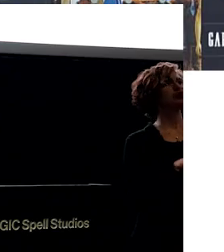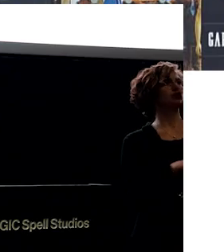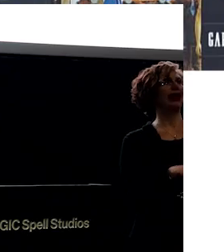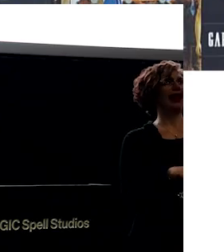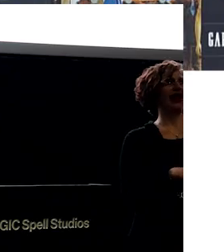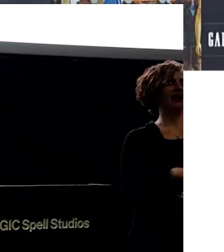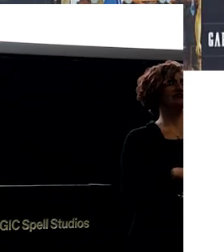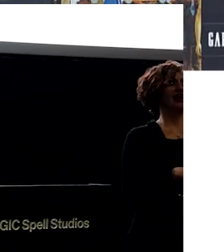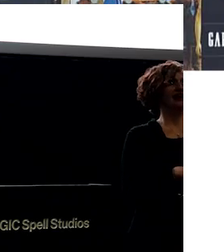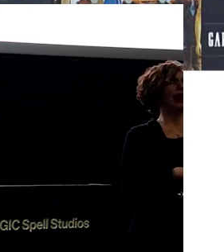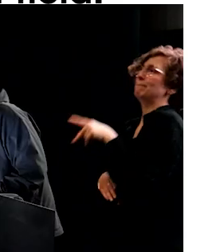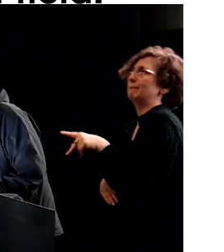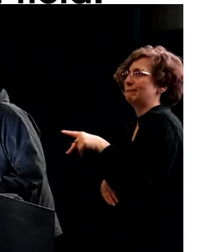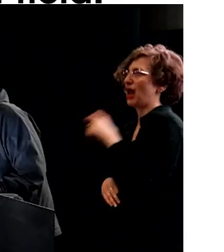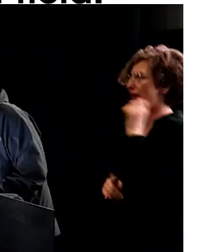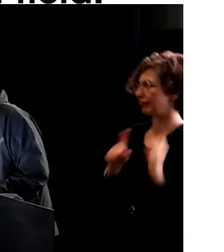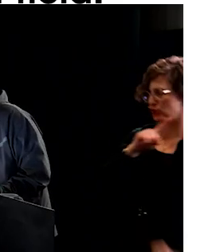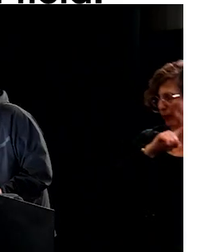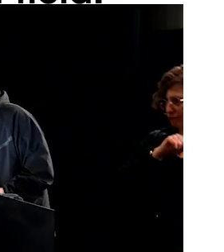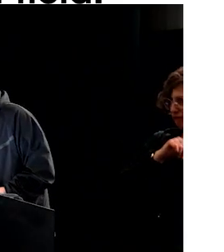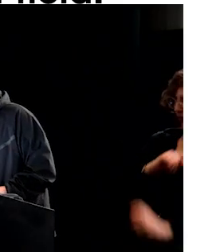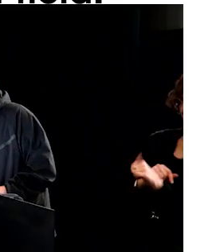Not this gap, a different gap.